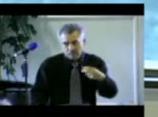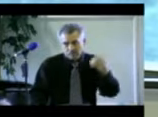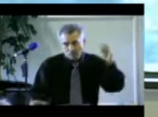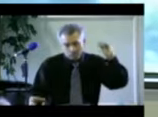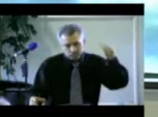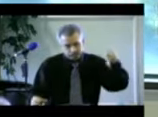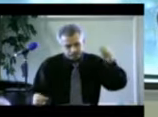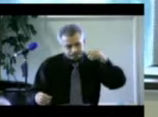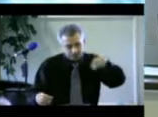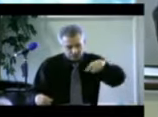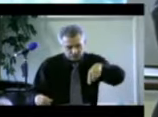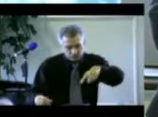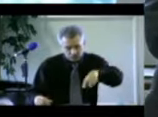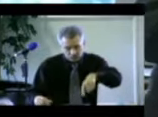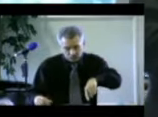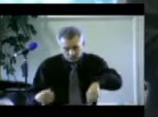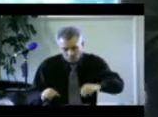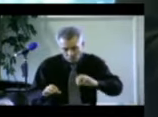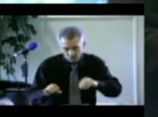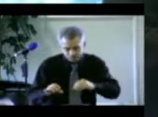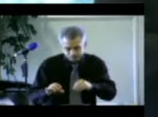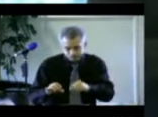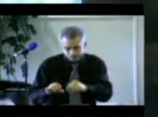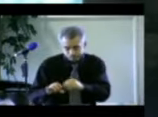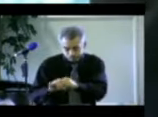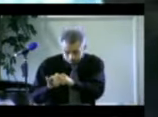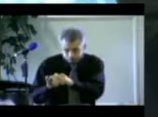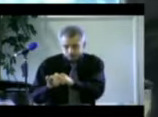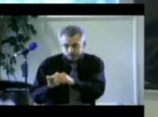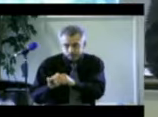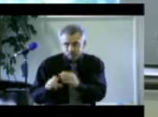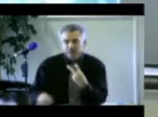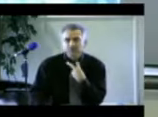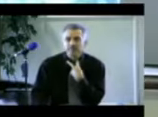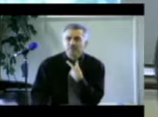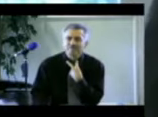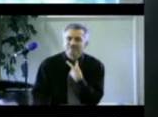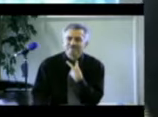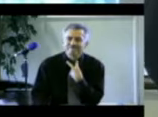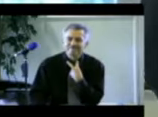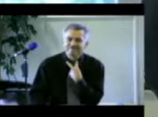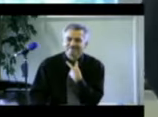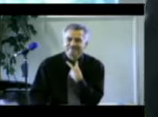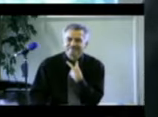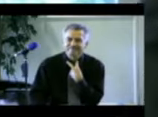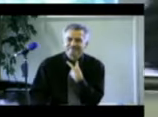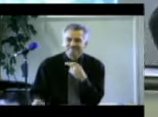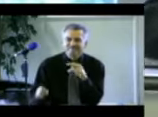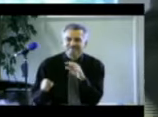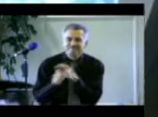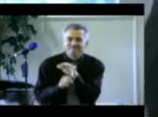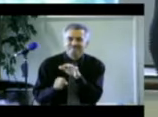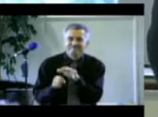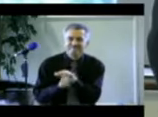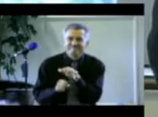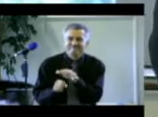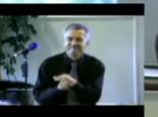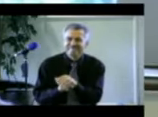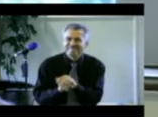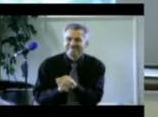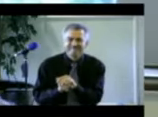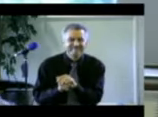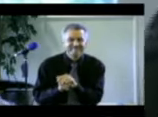had, you know, the little kids' washcloths, they're smaller. It had gone down the drain and clogged up